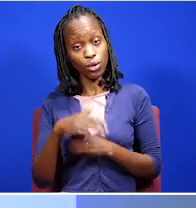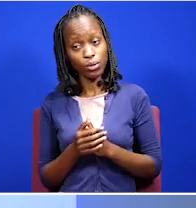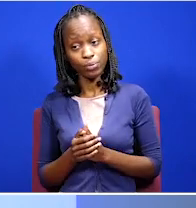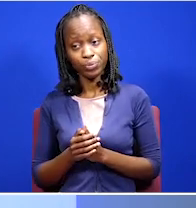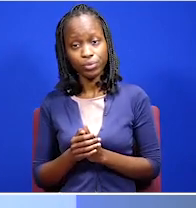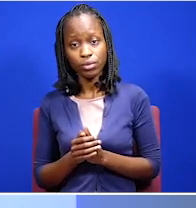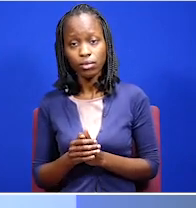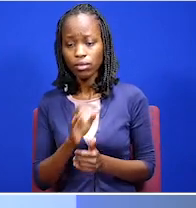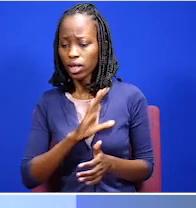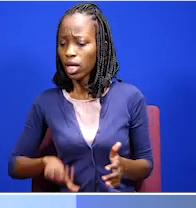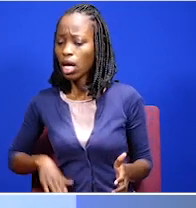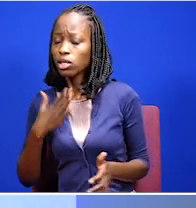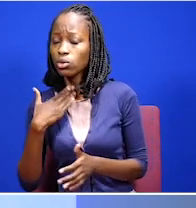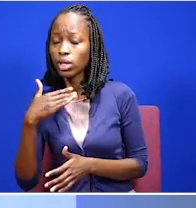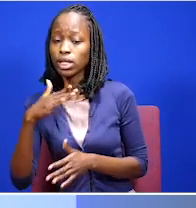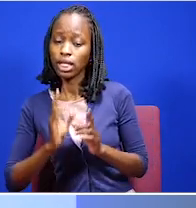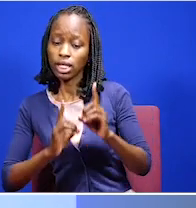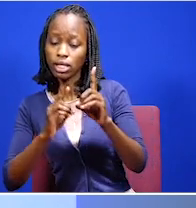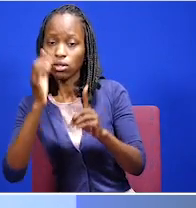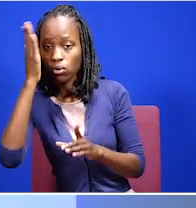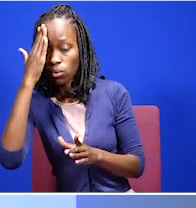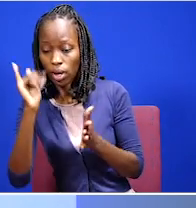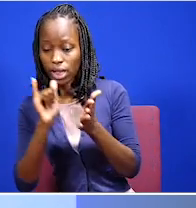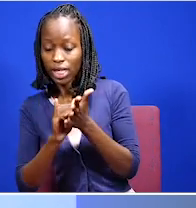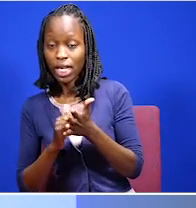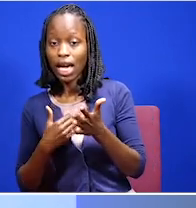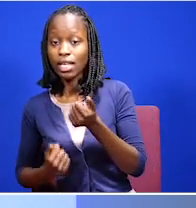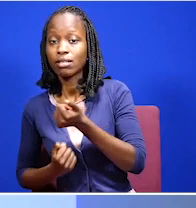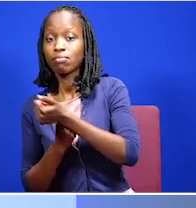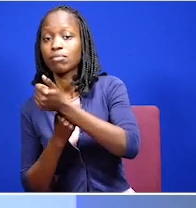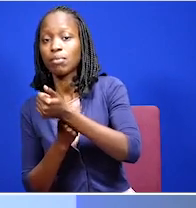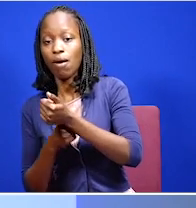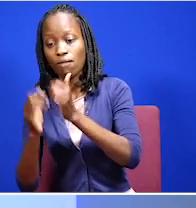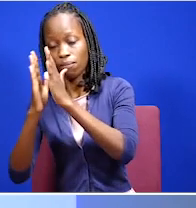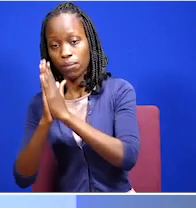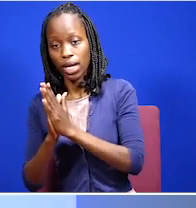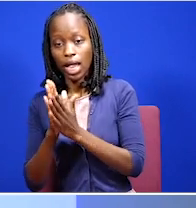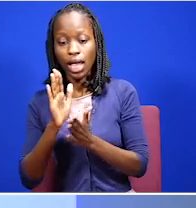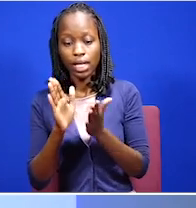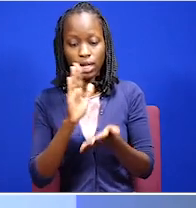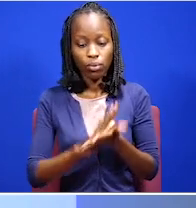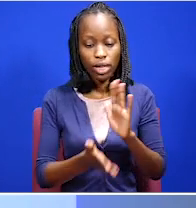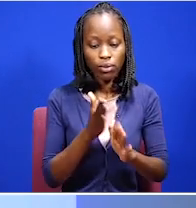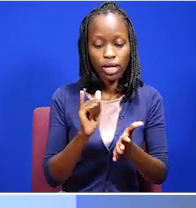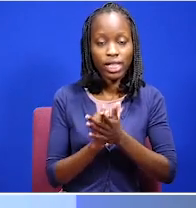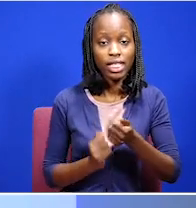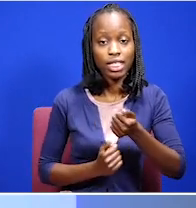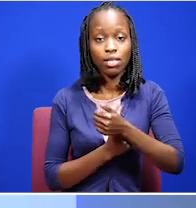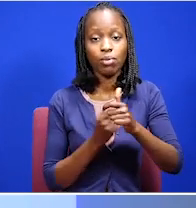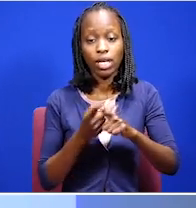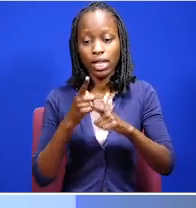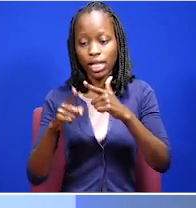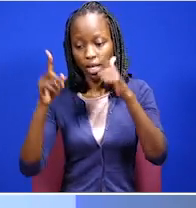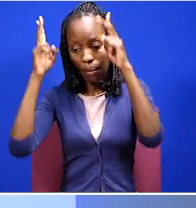prayed for you. He wanted Peter to know that there was a backup support of prayer, and that without that